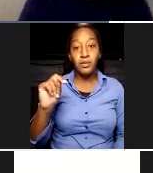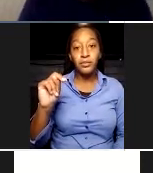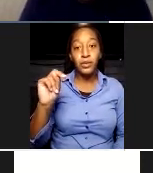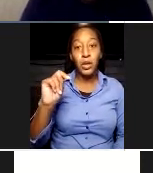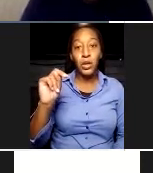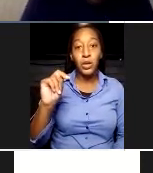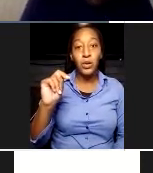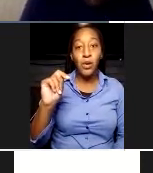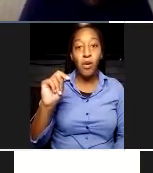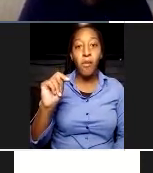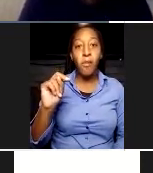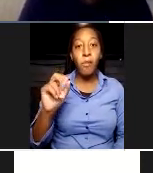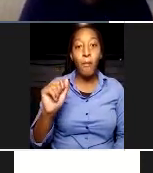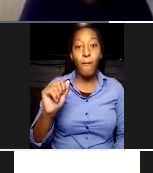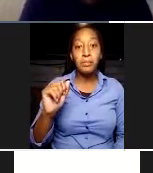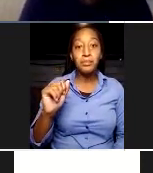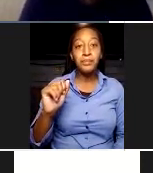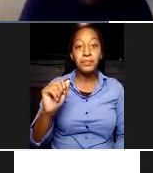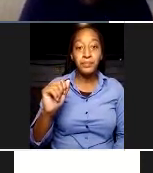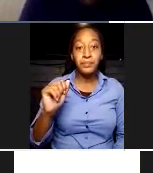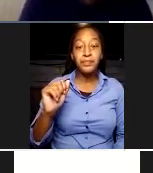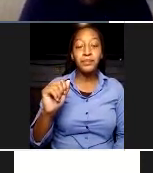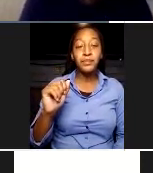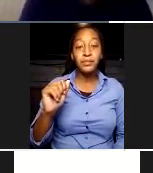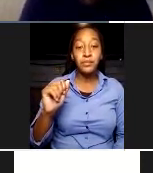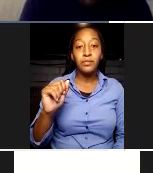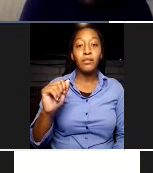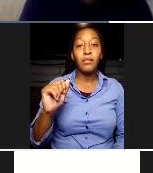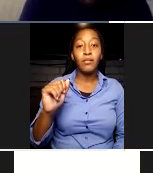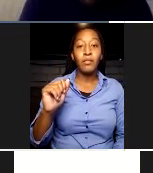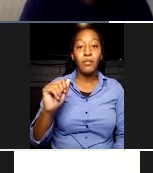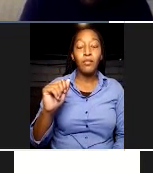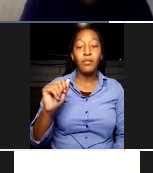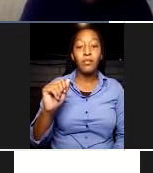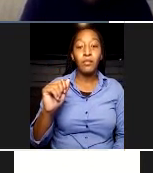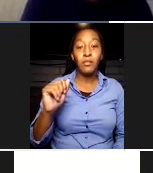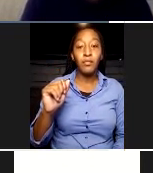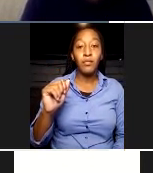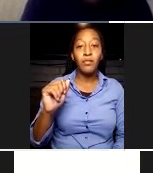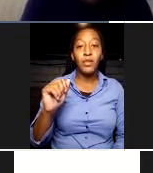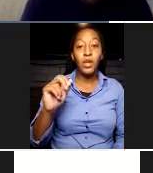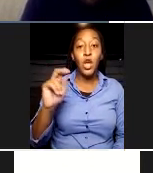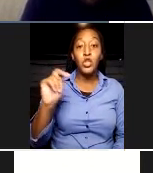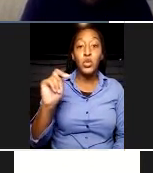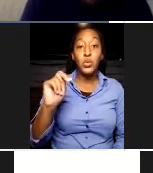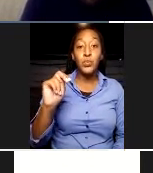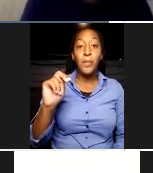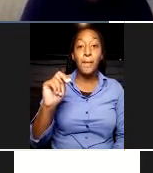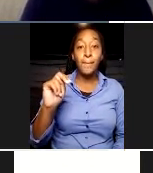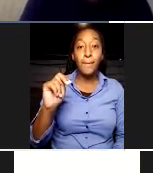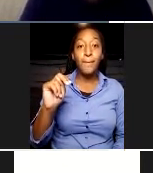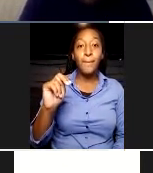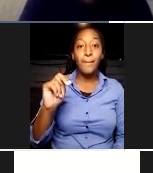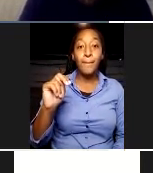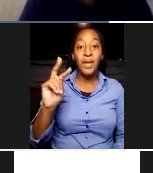express it in terms of linear momentum. And in particular, we can express Newton's second law in